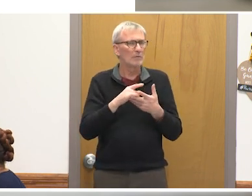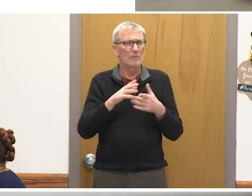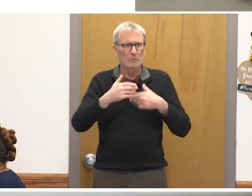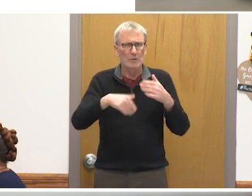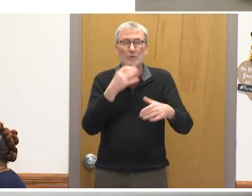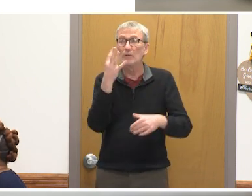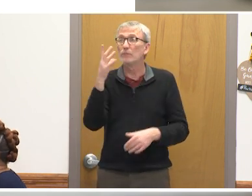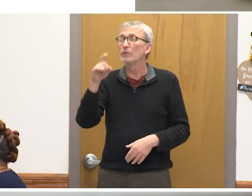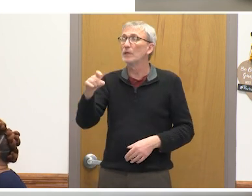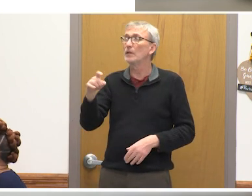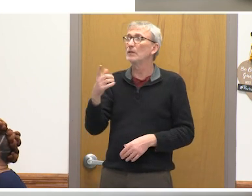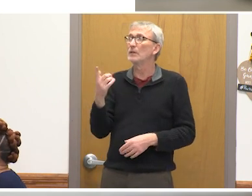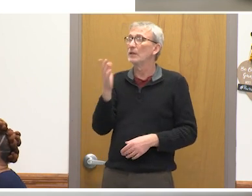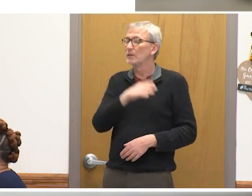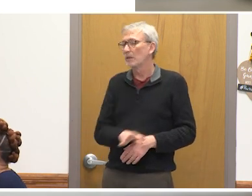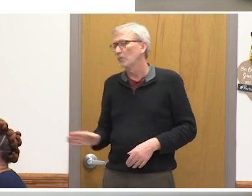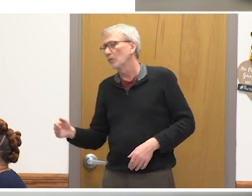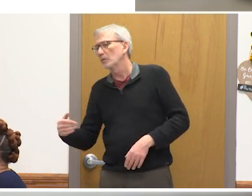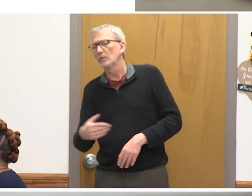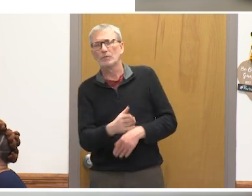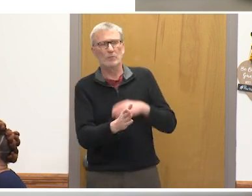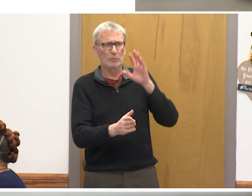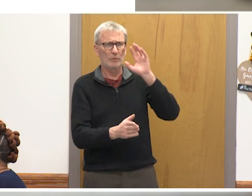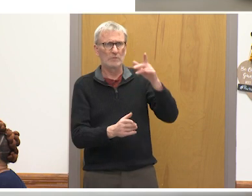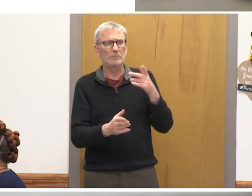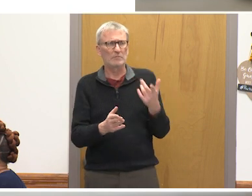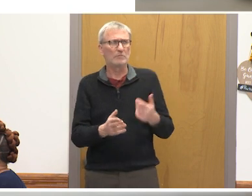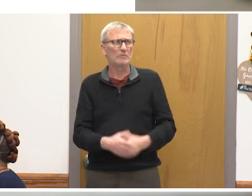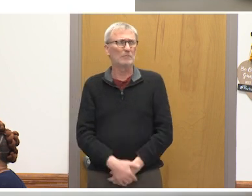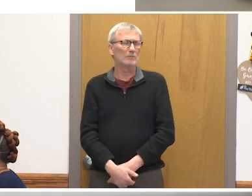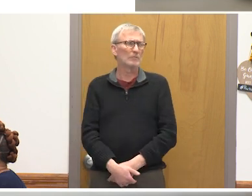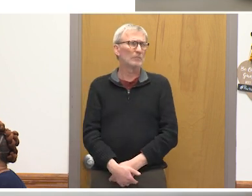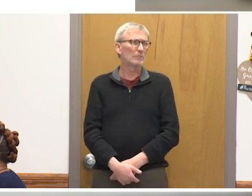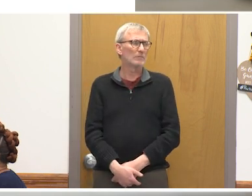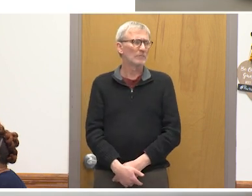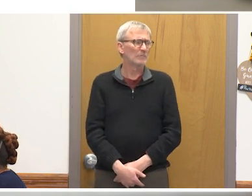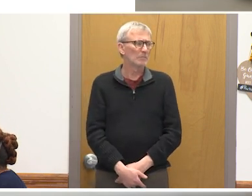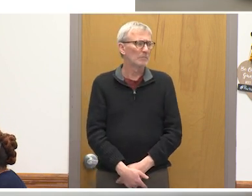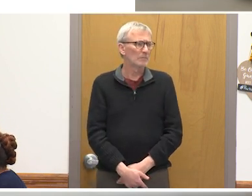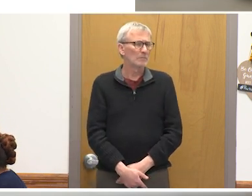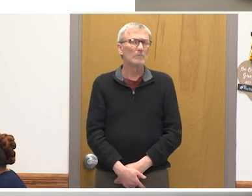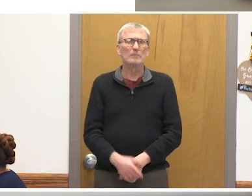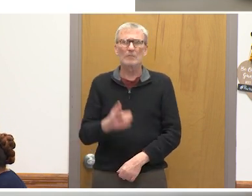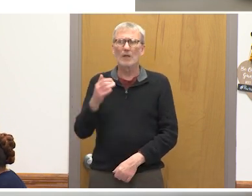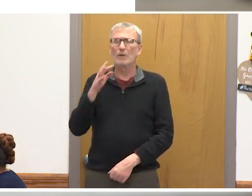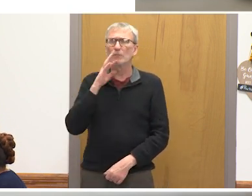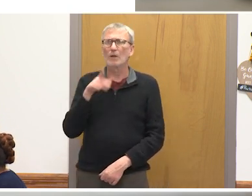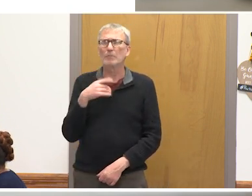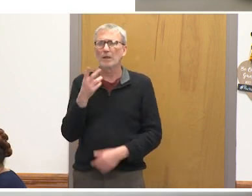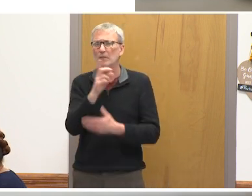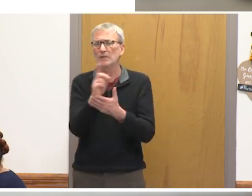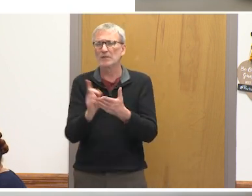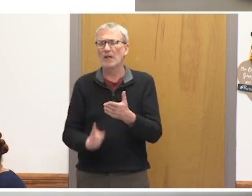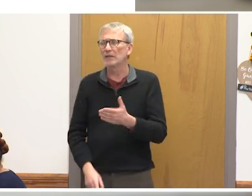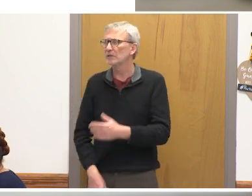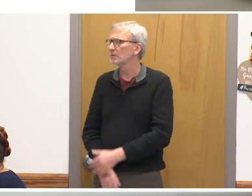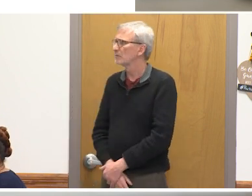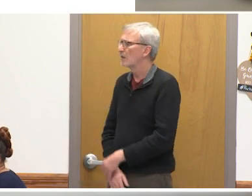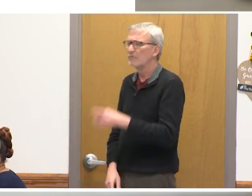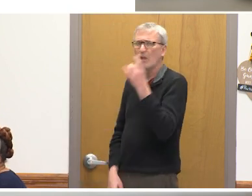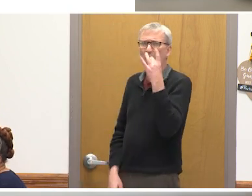they will go around the block. So there is an easy cut around for each of those. So now we'll talk about the designs for the traffic